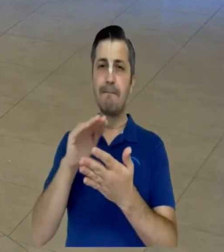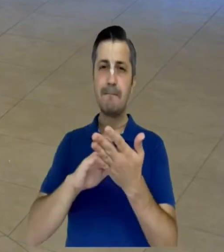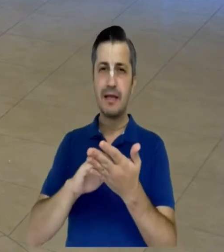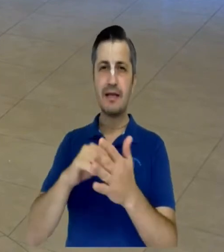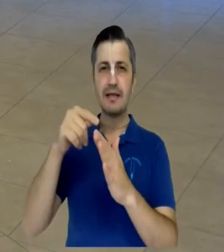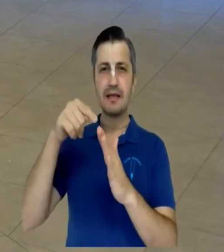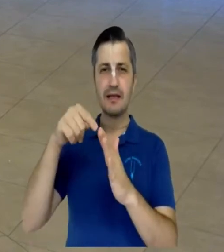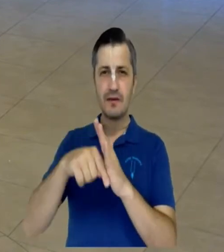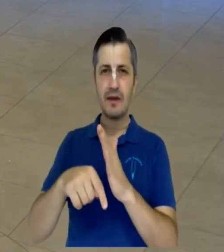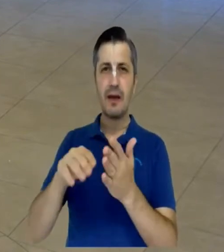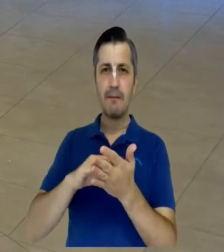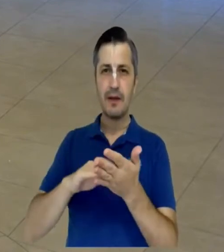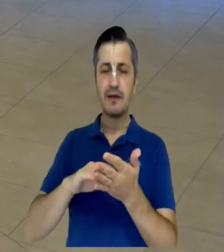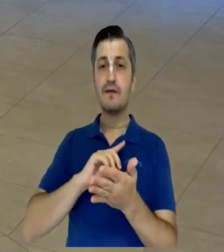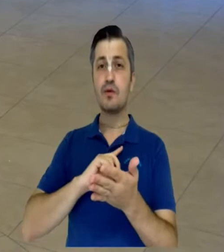known.